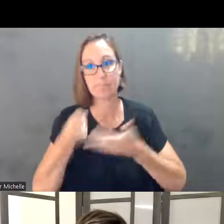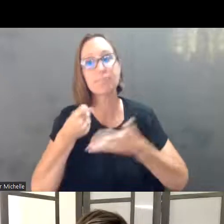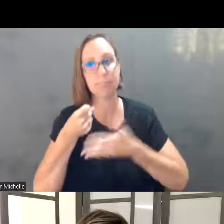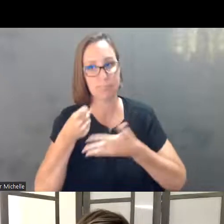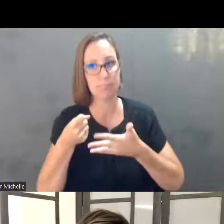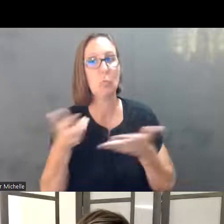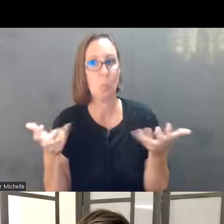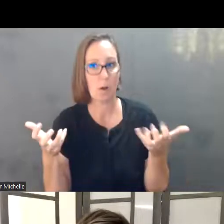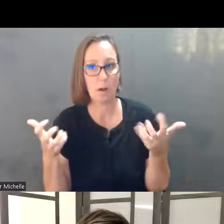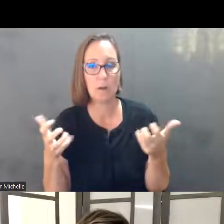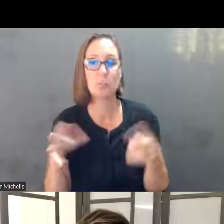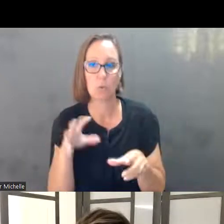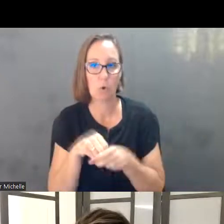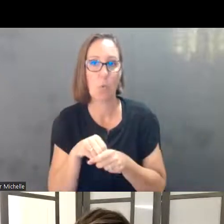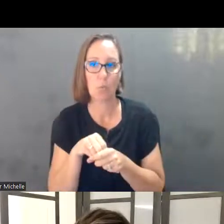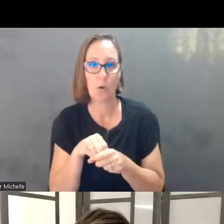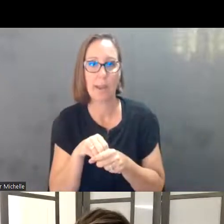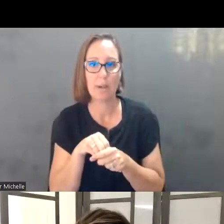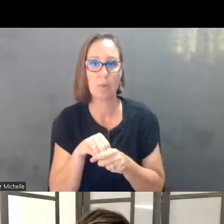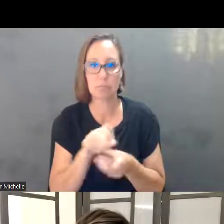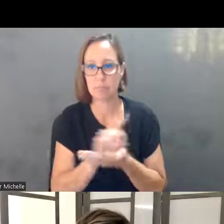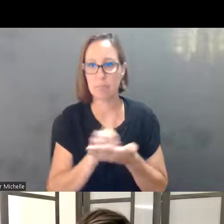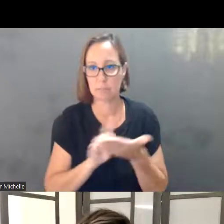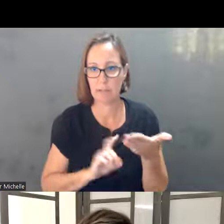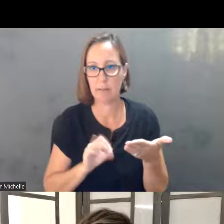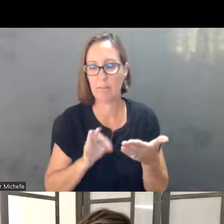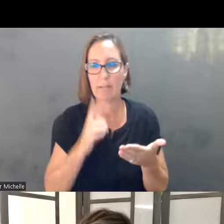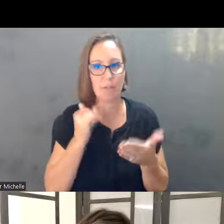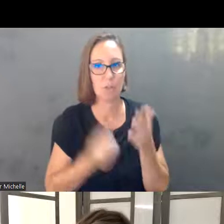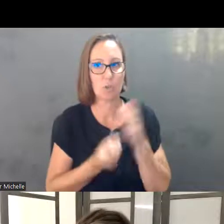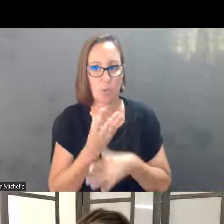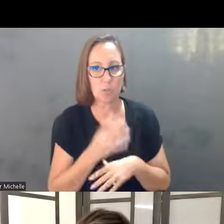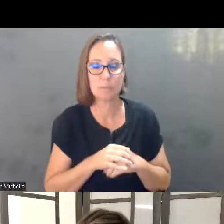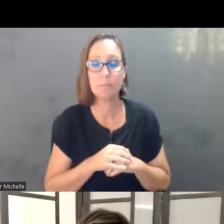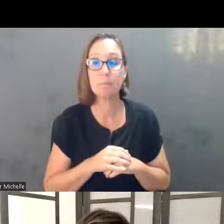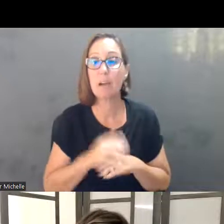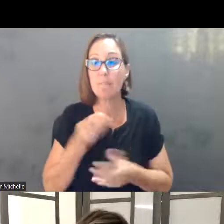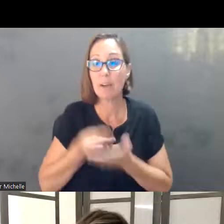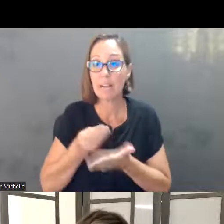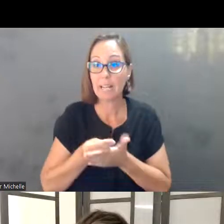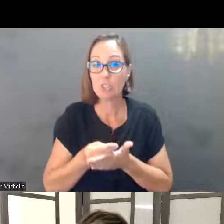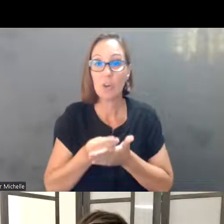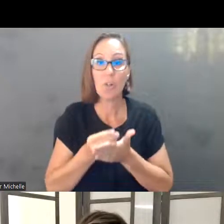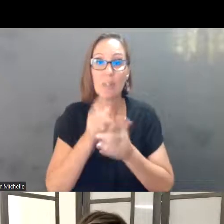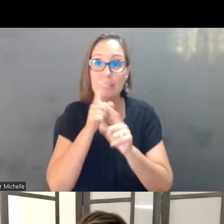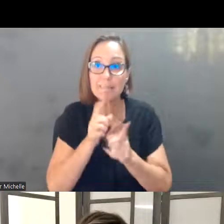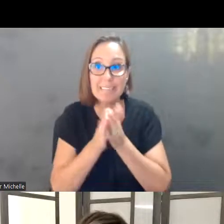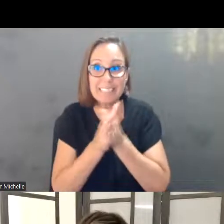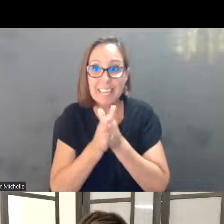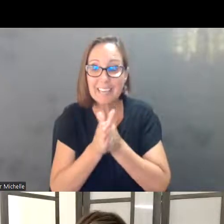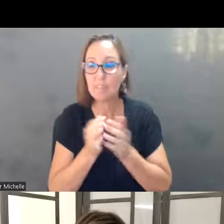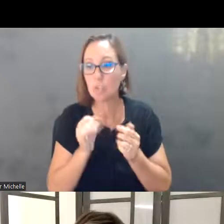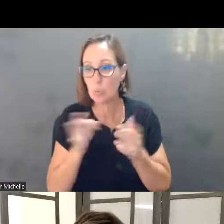those elements in the design of California Grows. Financial incentives to encourage participation